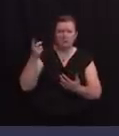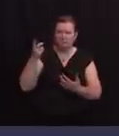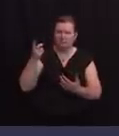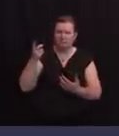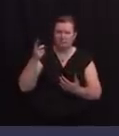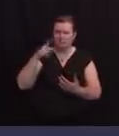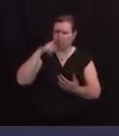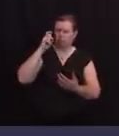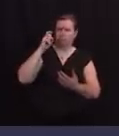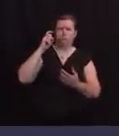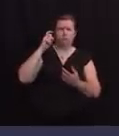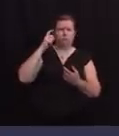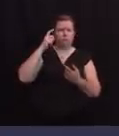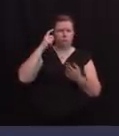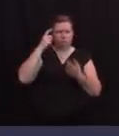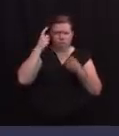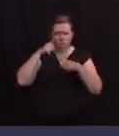happen.